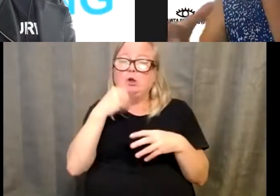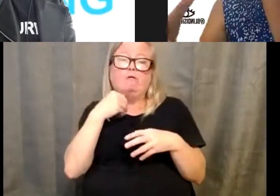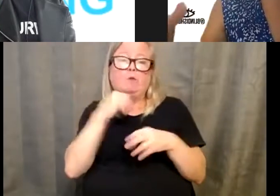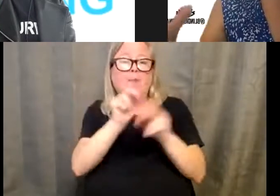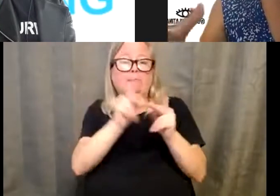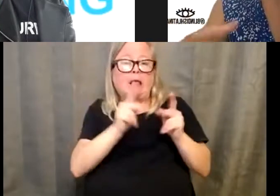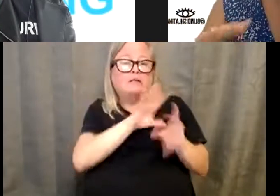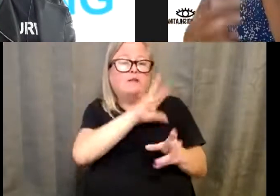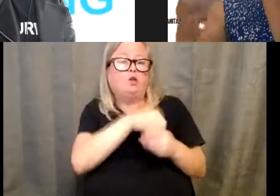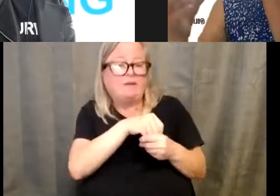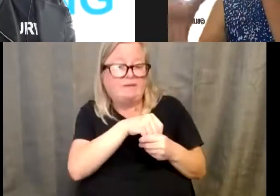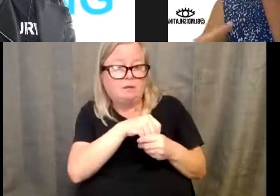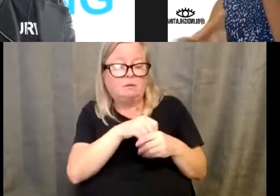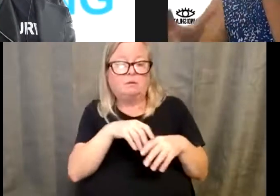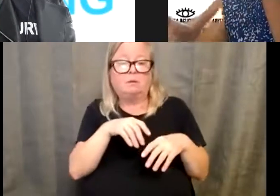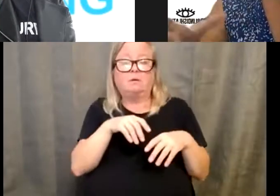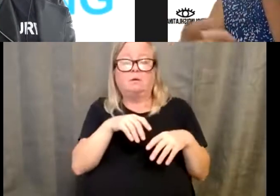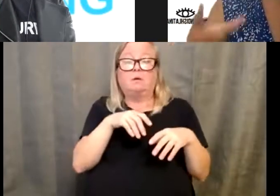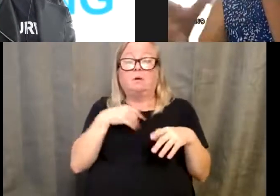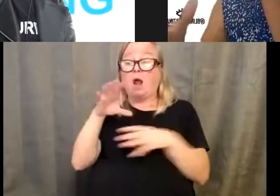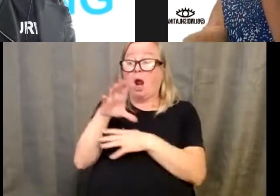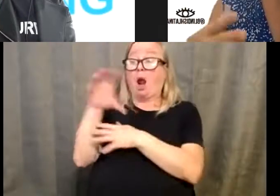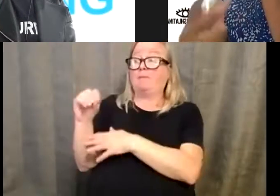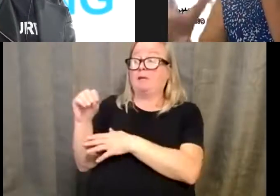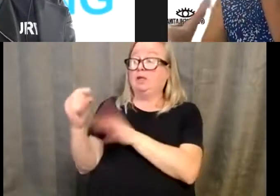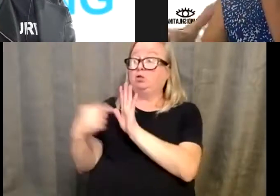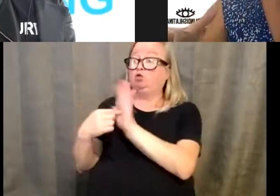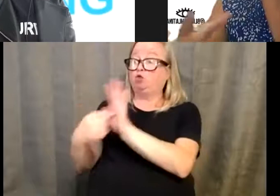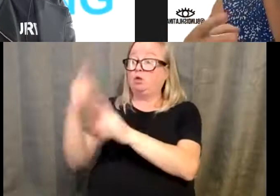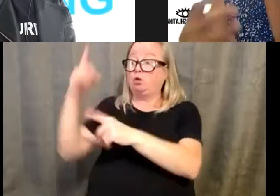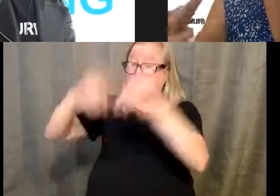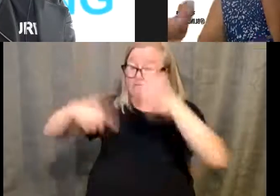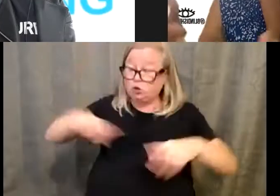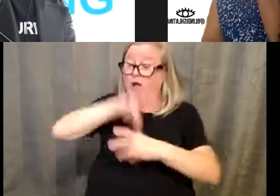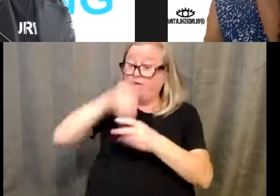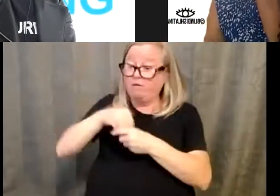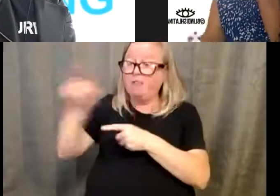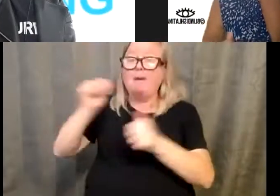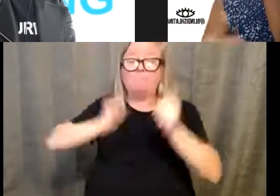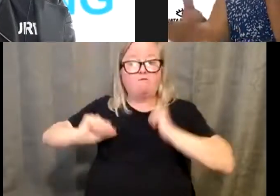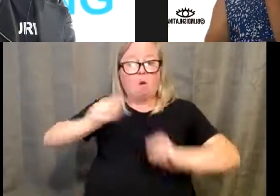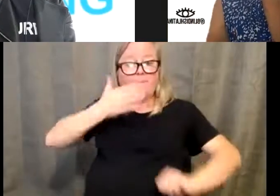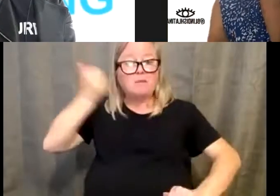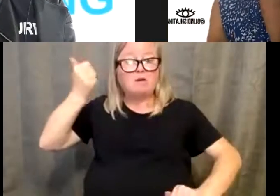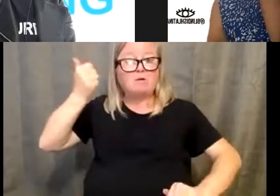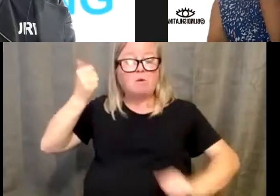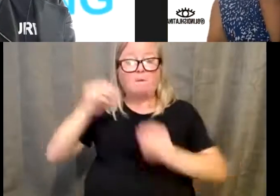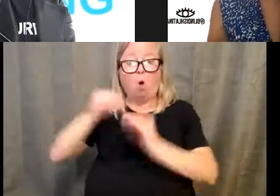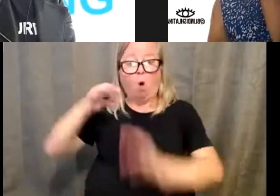also been shown that companies that are diverse and inclusive perform better, have more